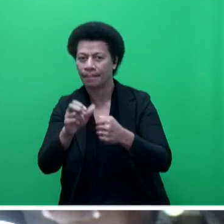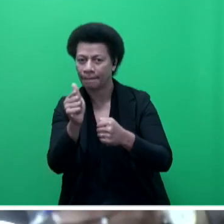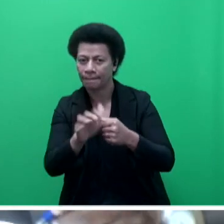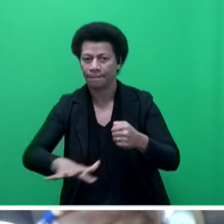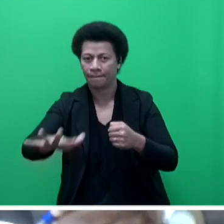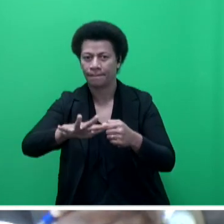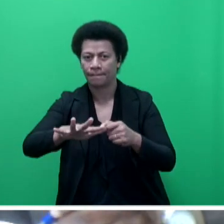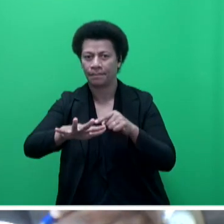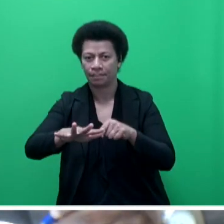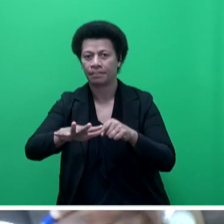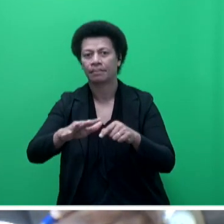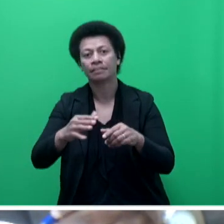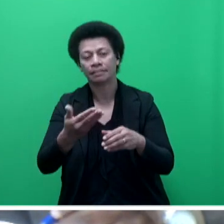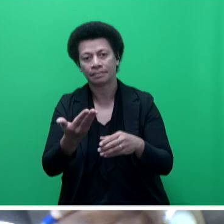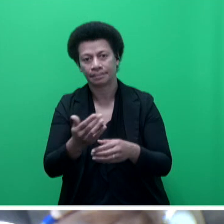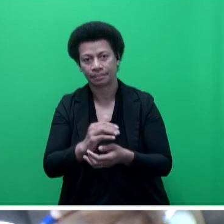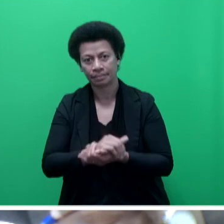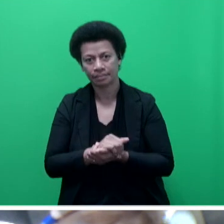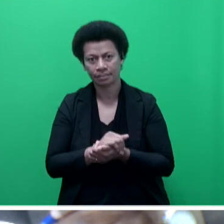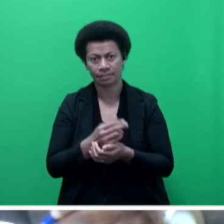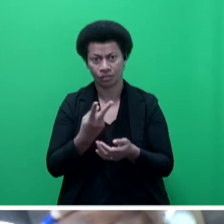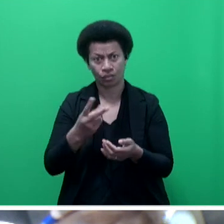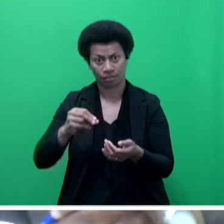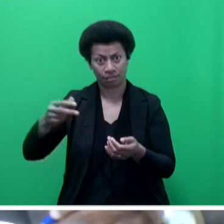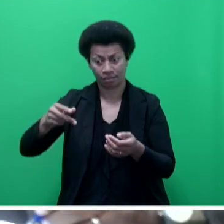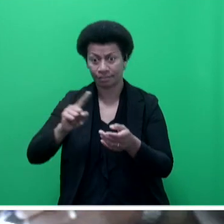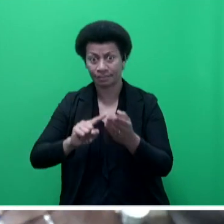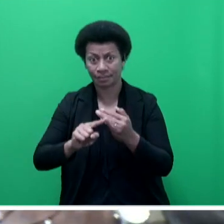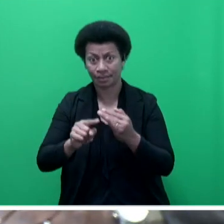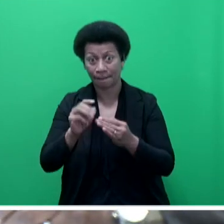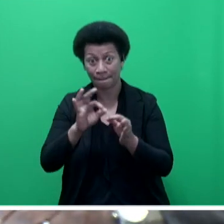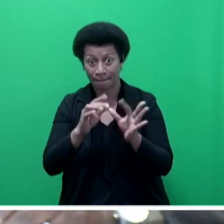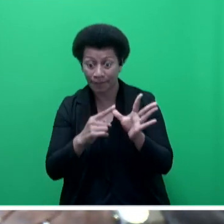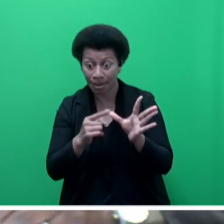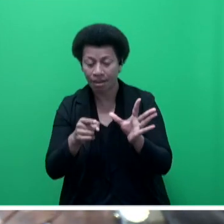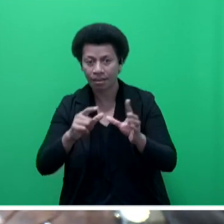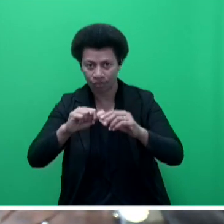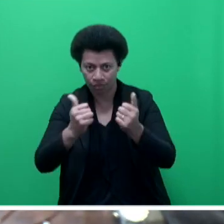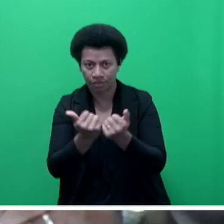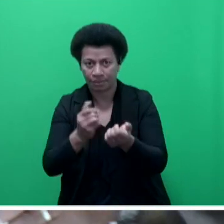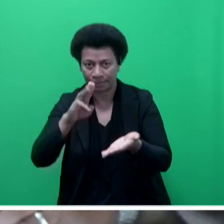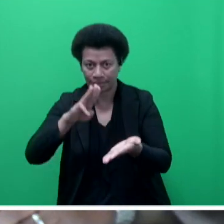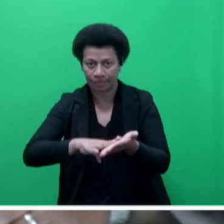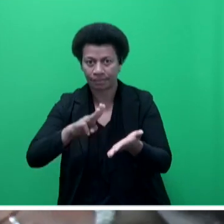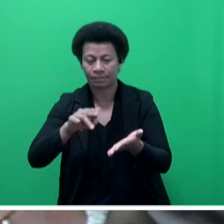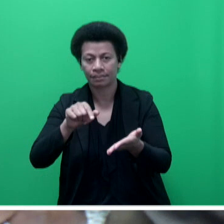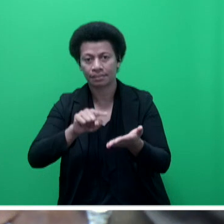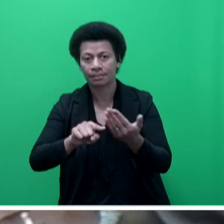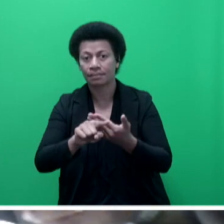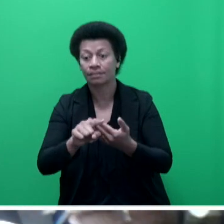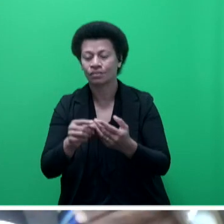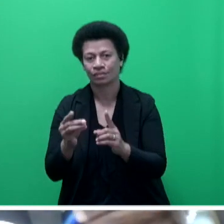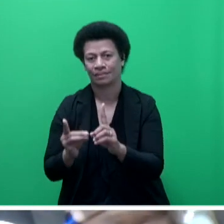22 January 2018, Bar Town Council signed a contract with the contractor to carry out the redevelopment of Govind